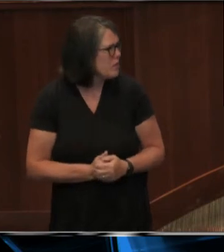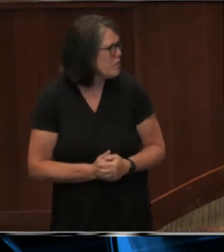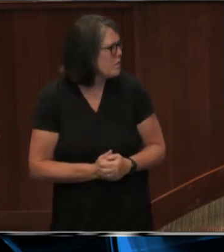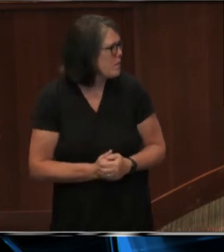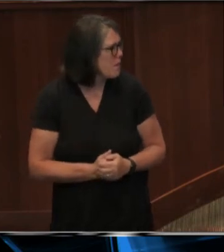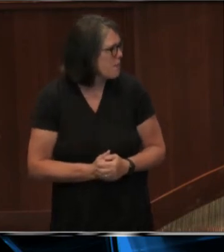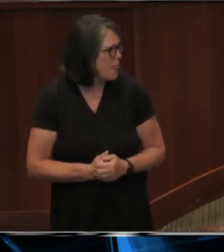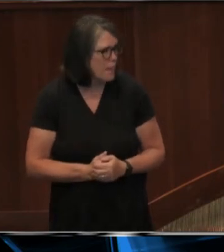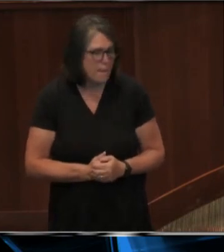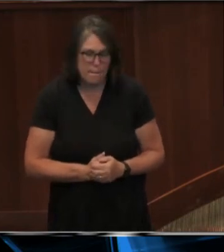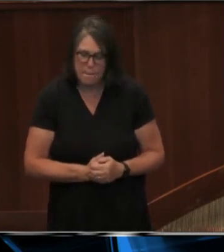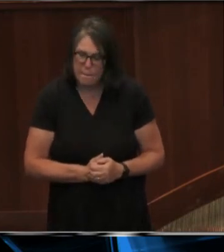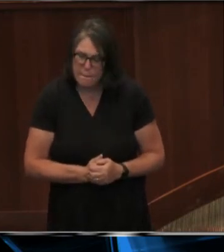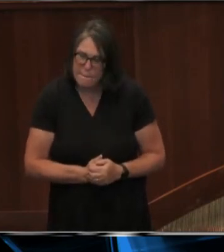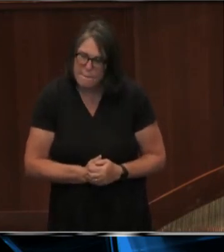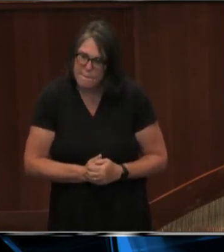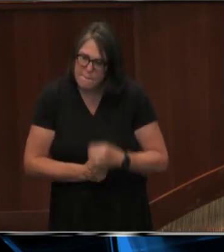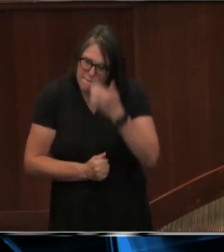Dr. Turbush,